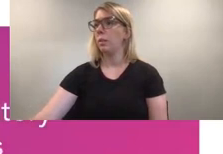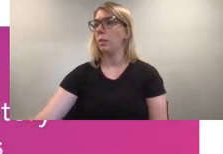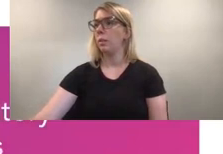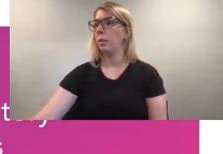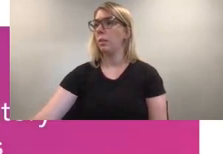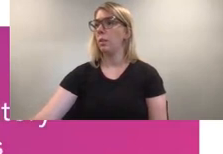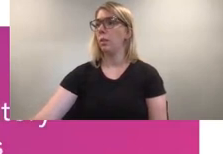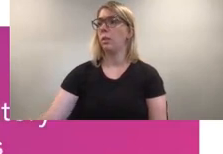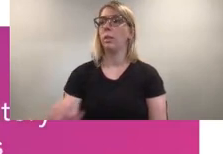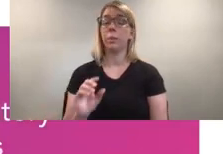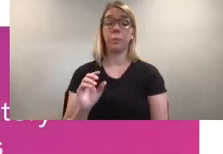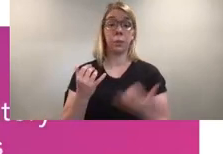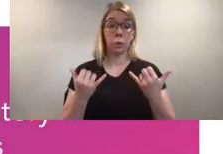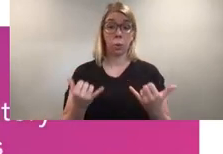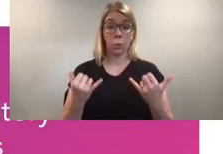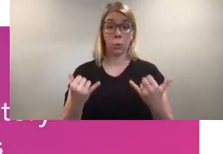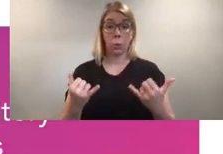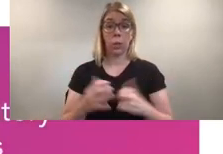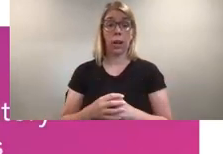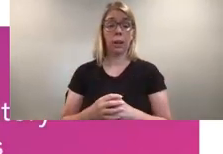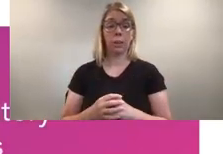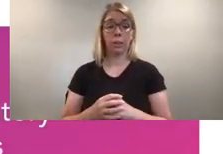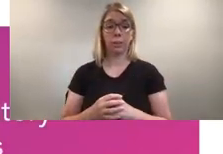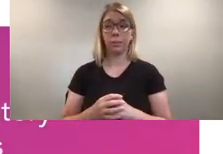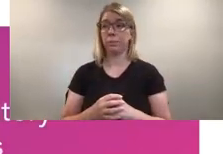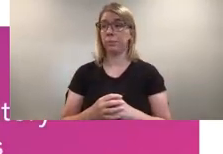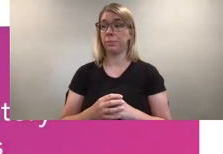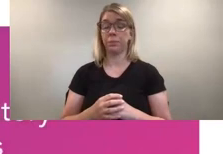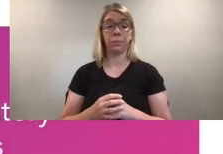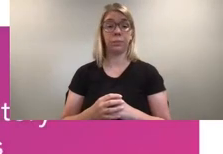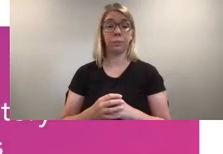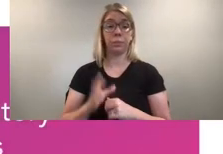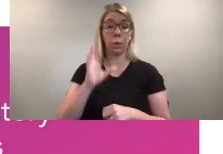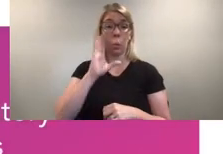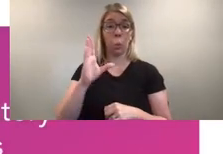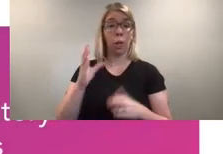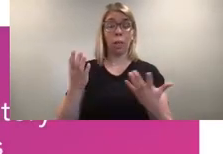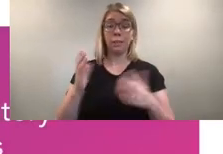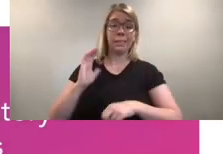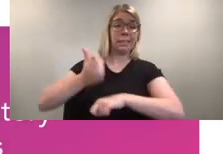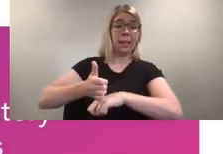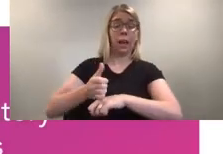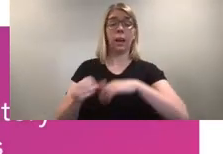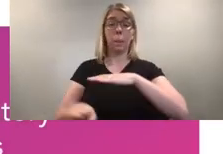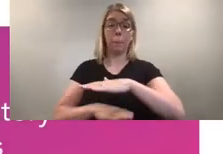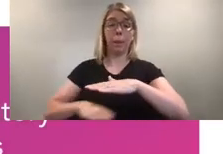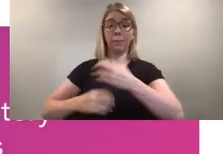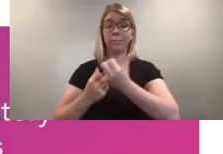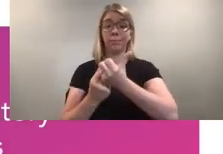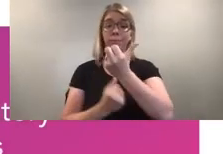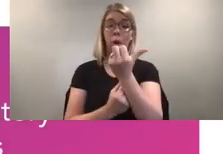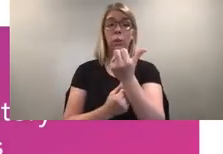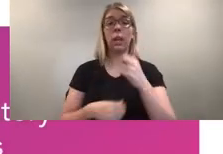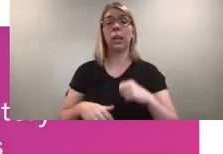So today, we are going to be establishing a basic foundation of open so that we're all